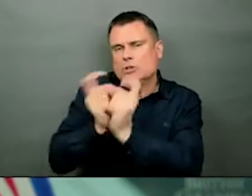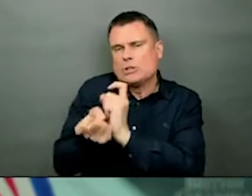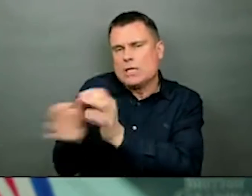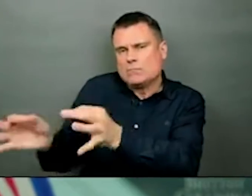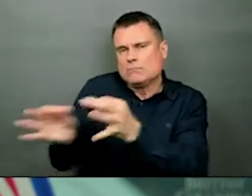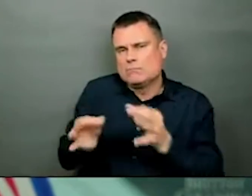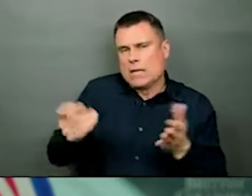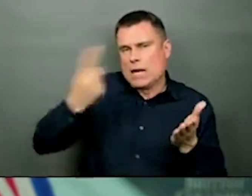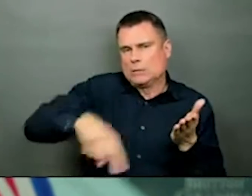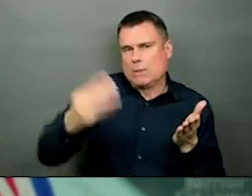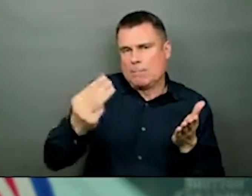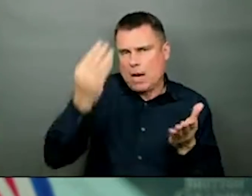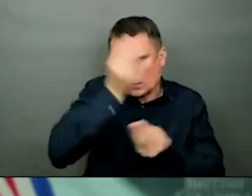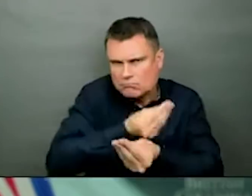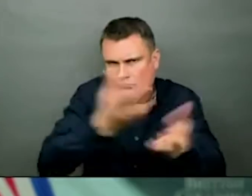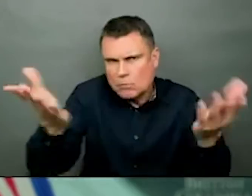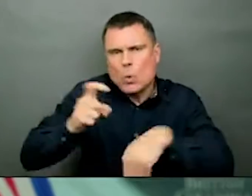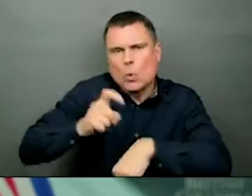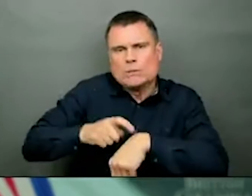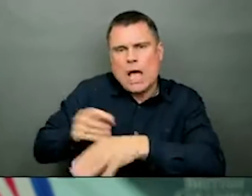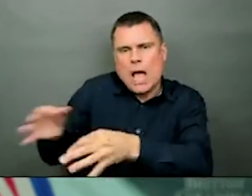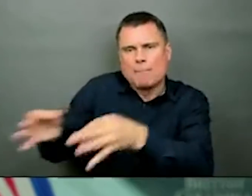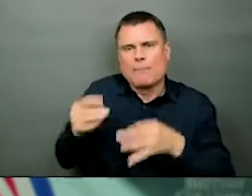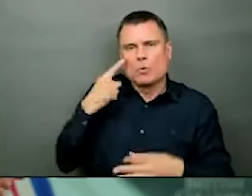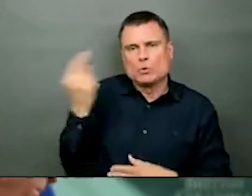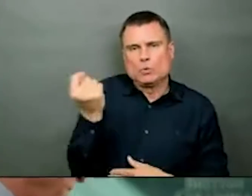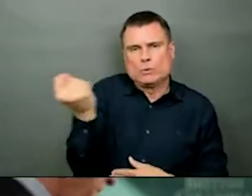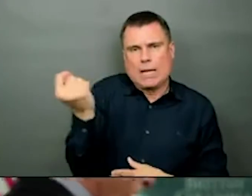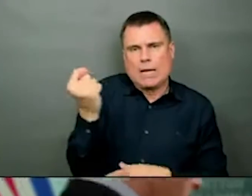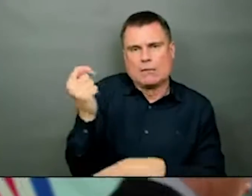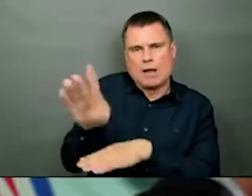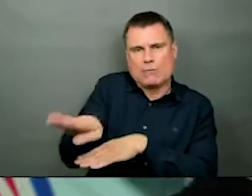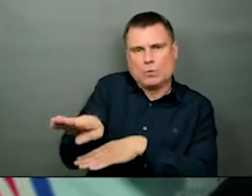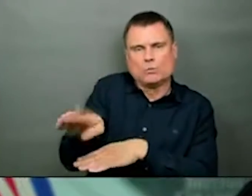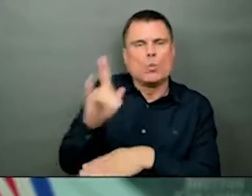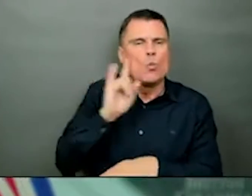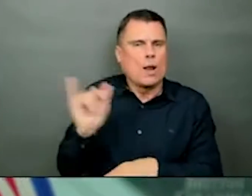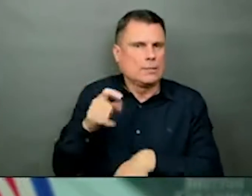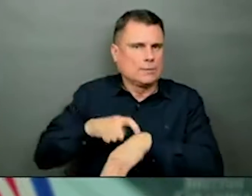my honor to introduce Dr. Réka Gustafson.